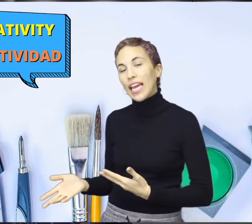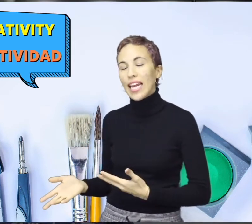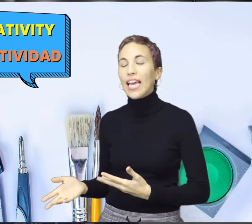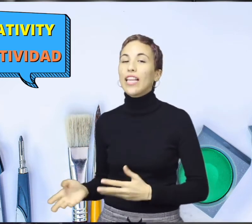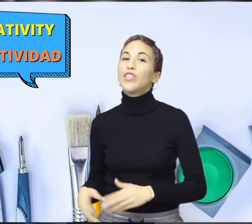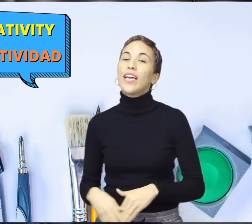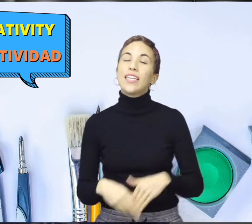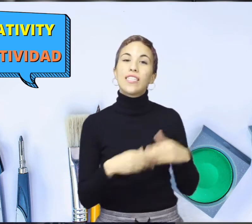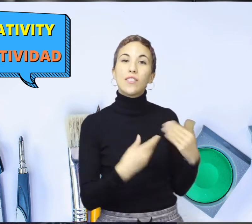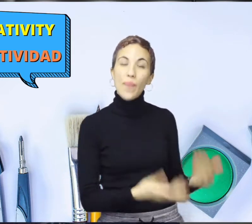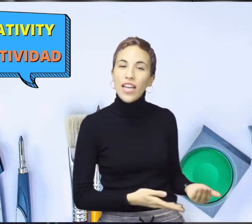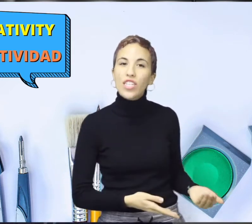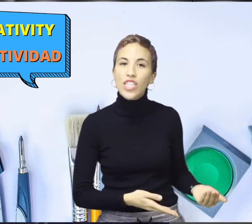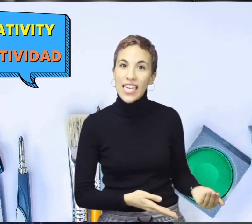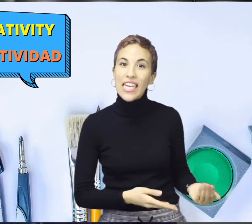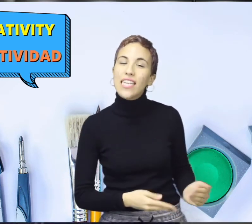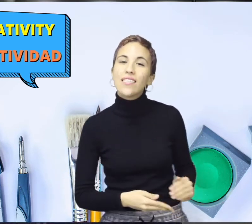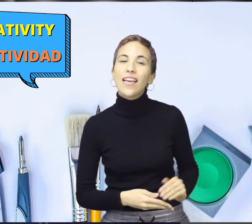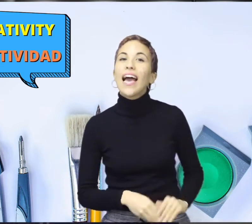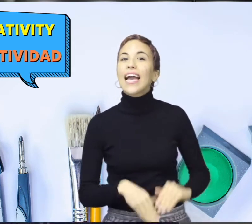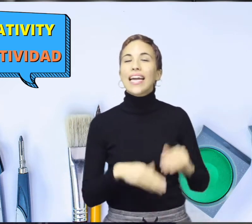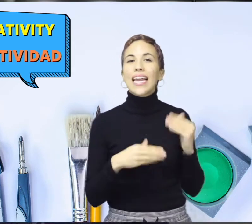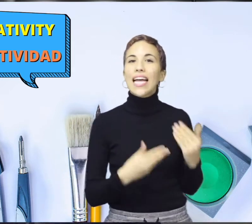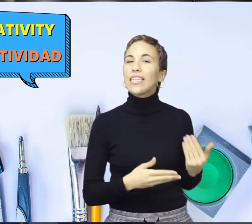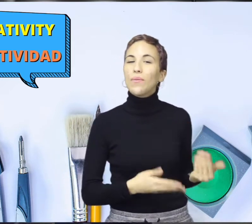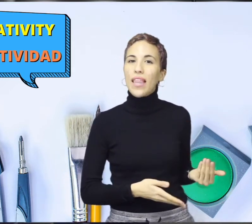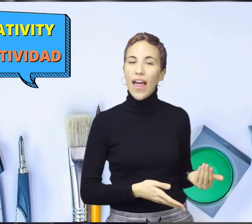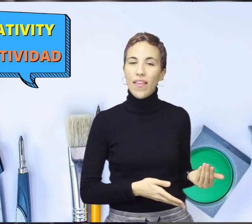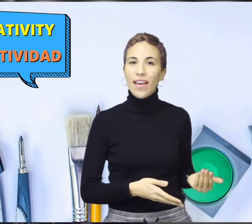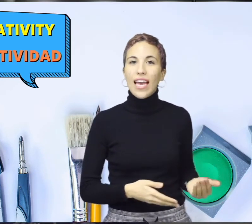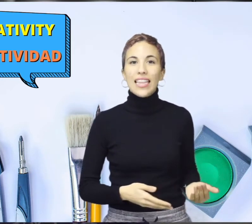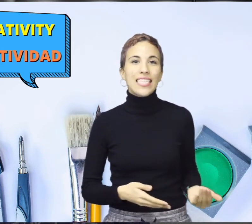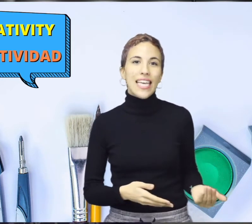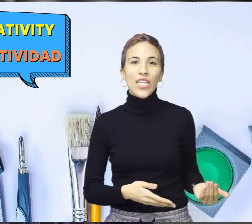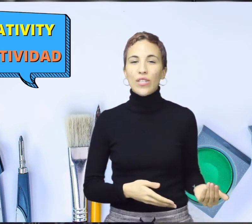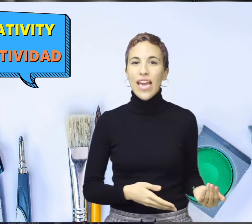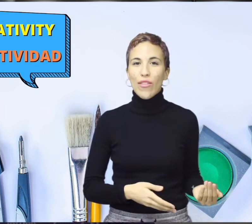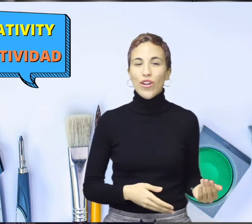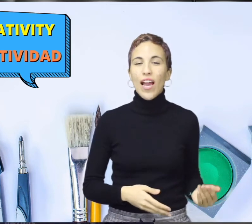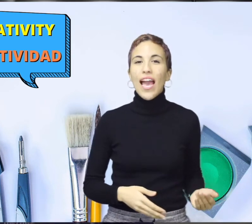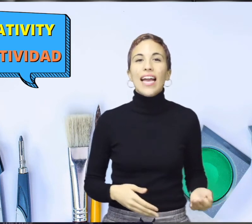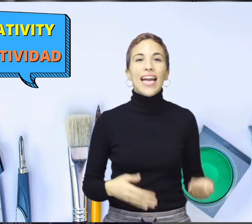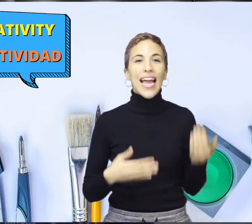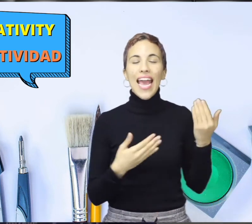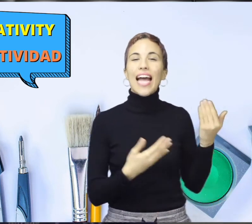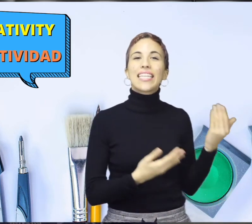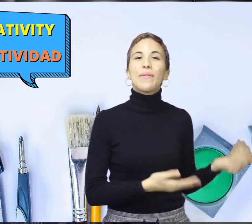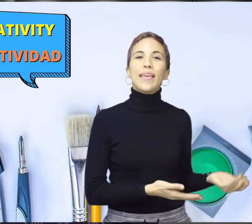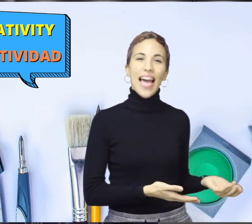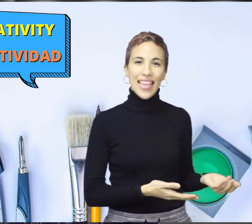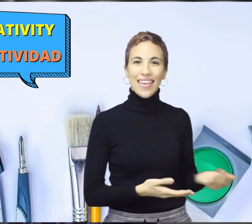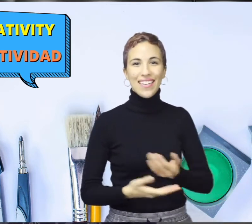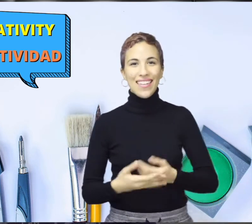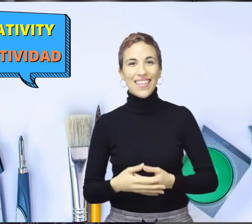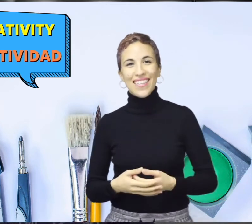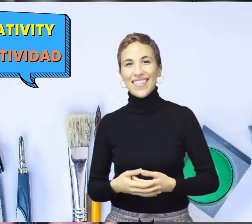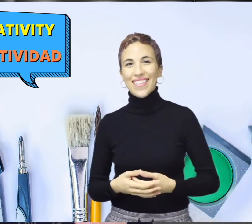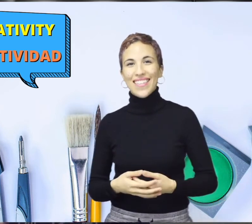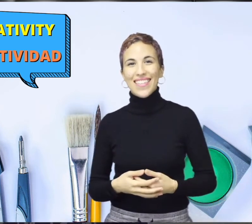in English and Spanish is creatividad. Let's say it together. Creatividad.